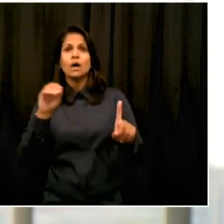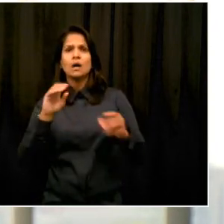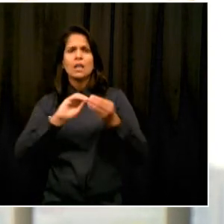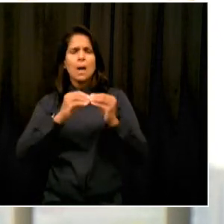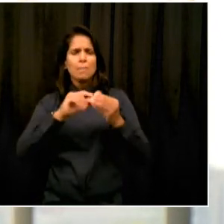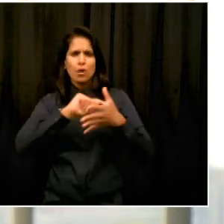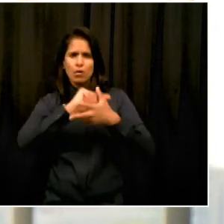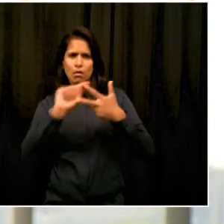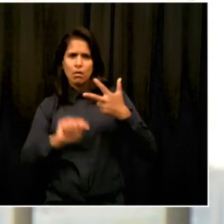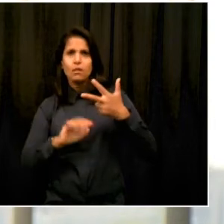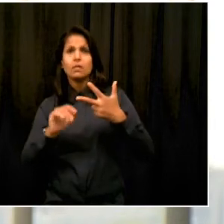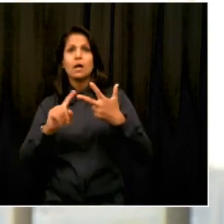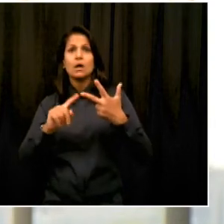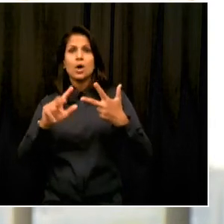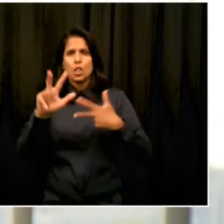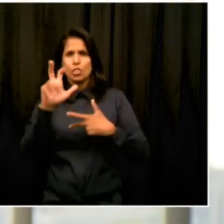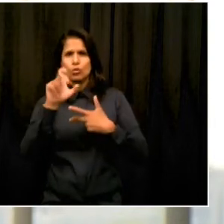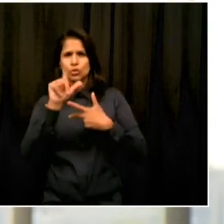city,